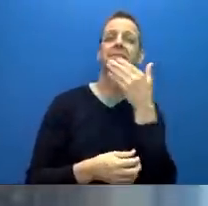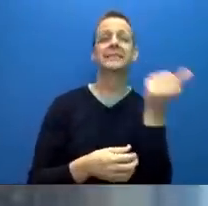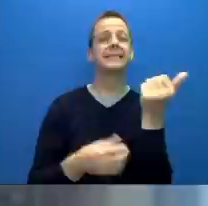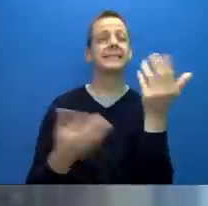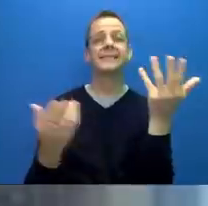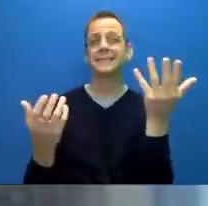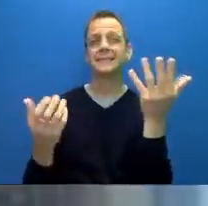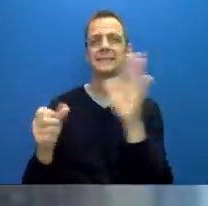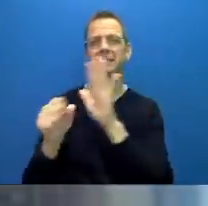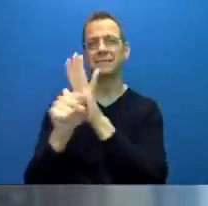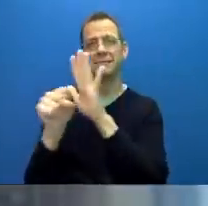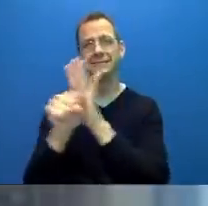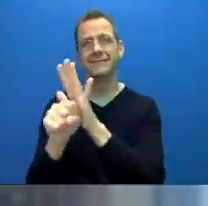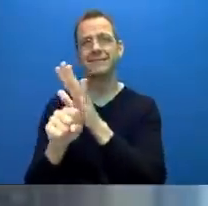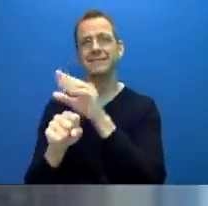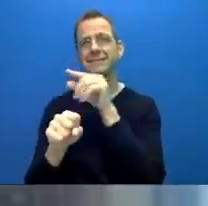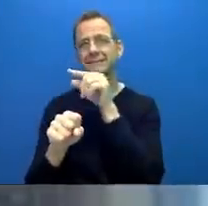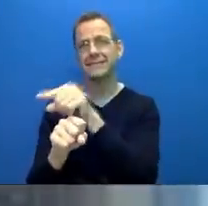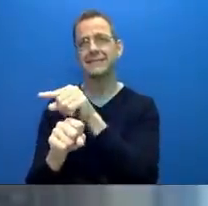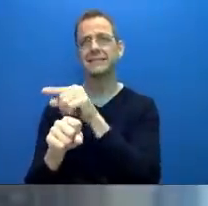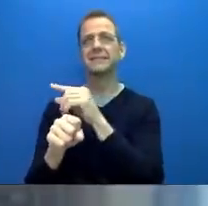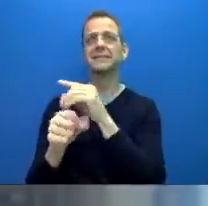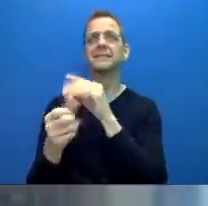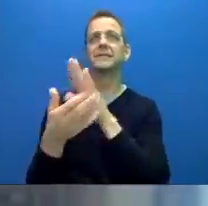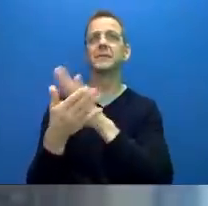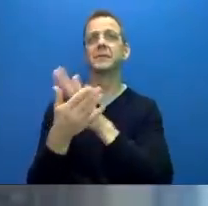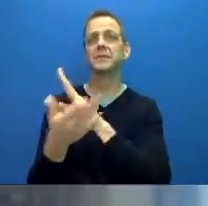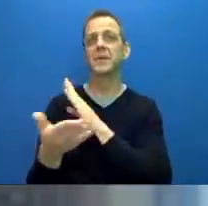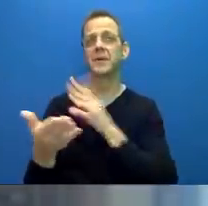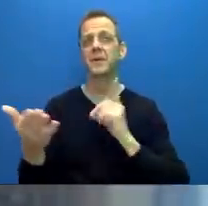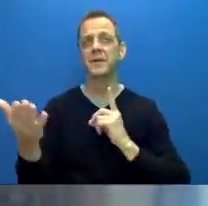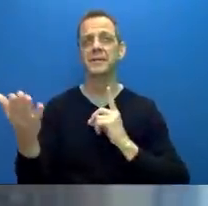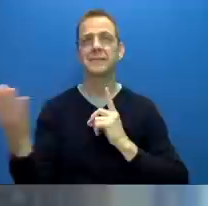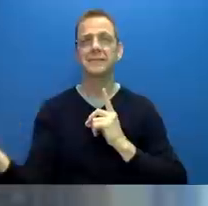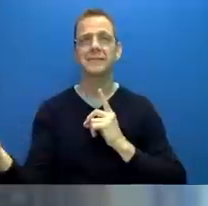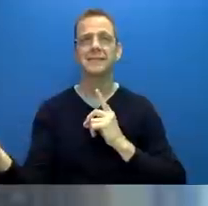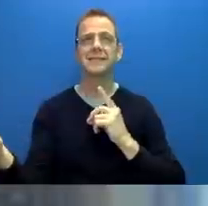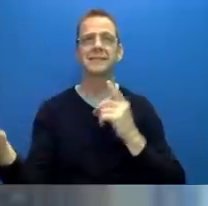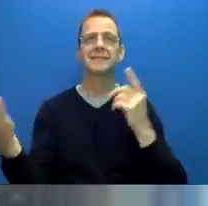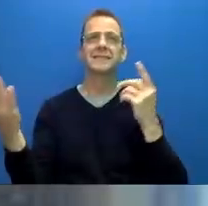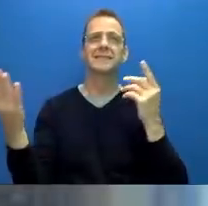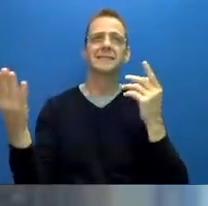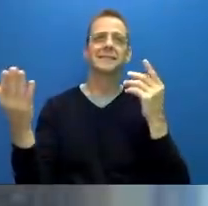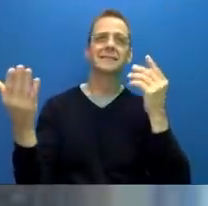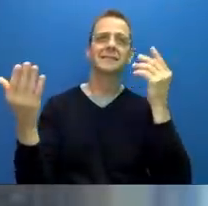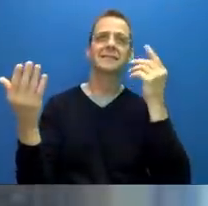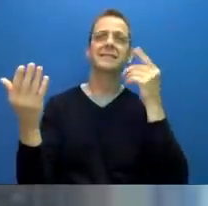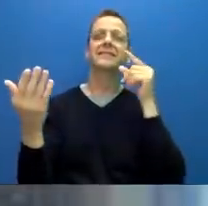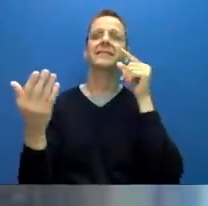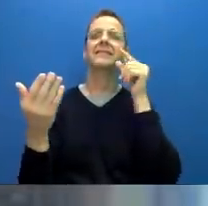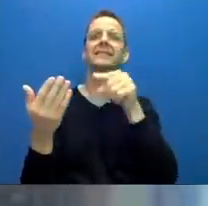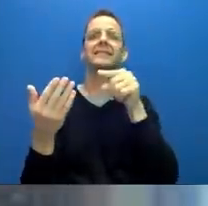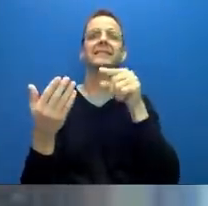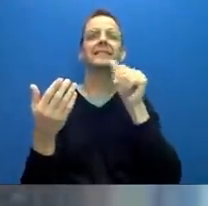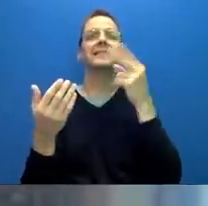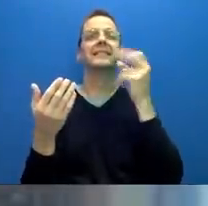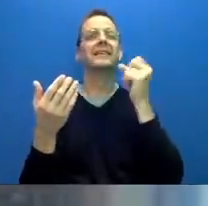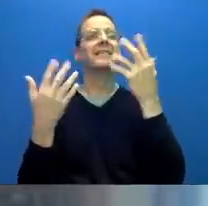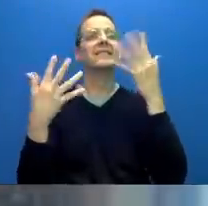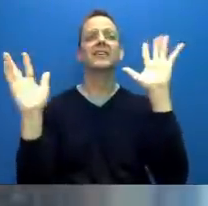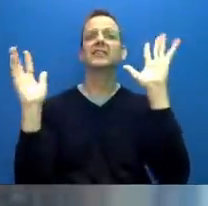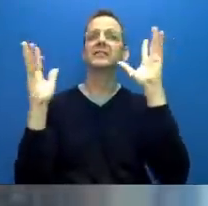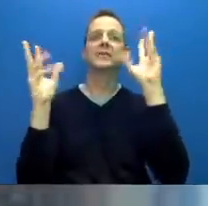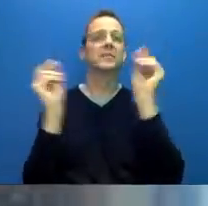seemed to say that they're not going to do it anymore. Certainly you can put continued pressure on your representatives,